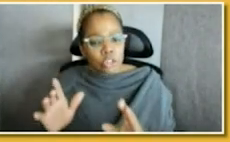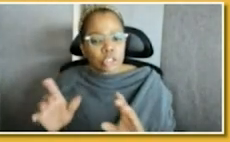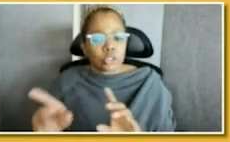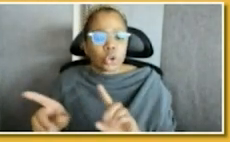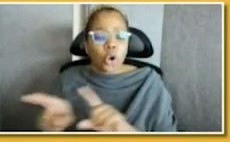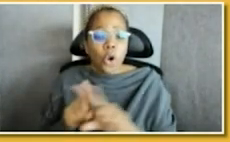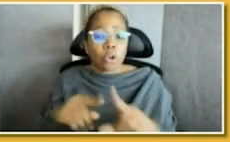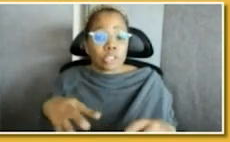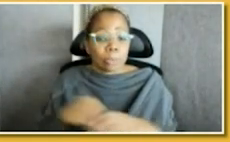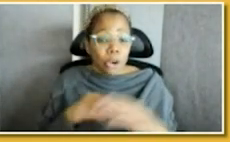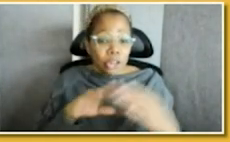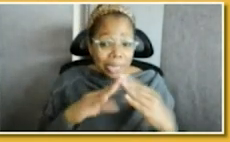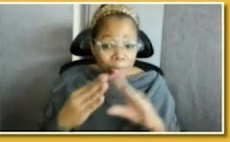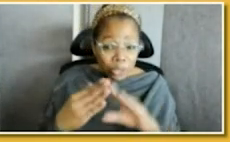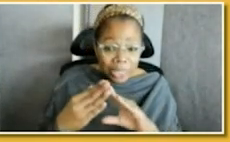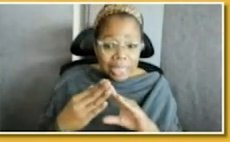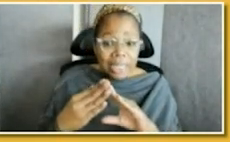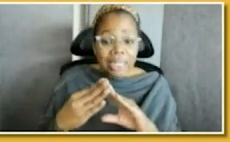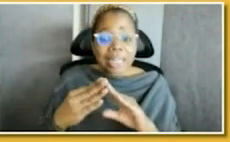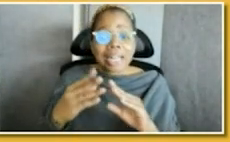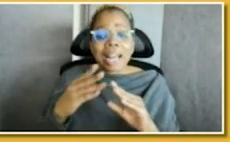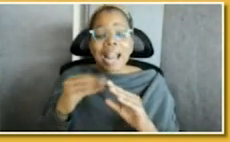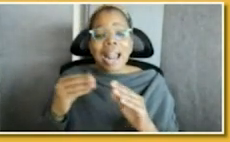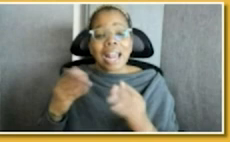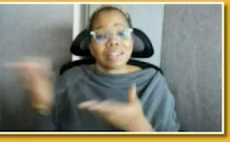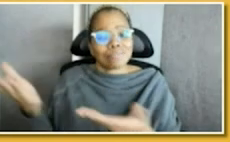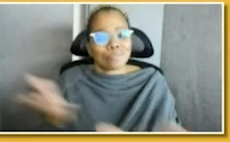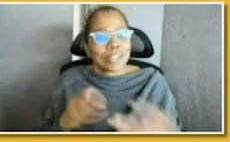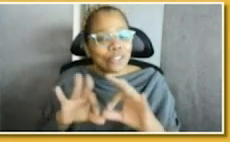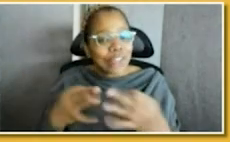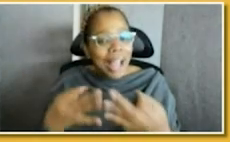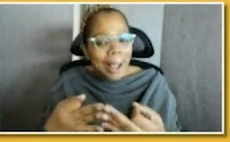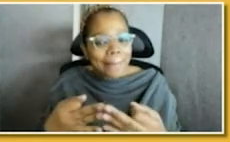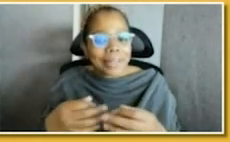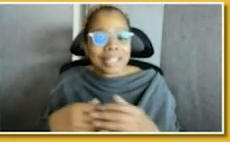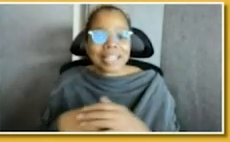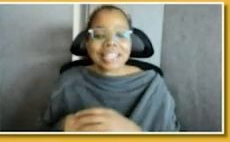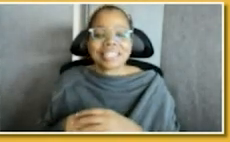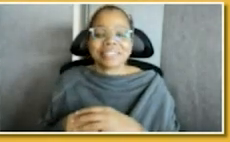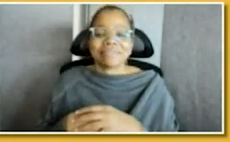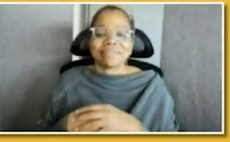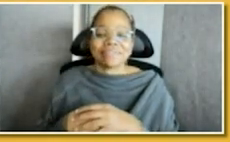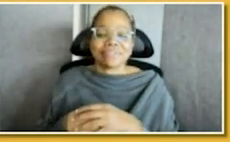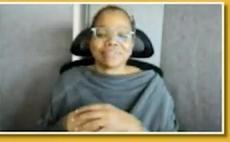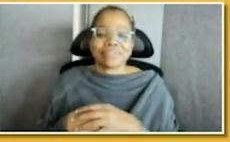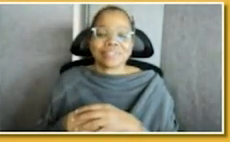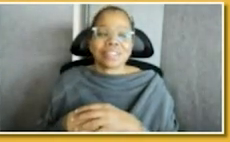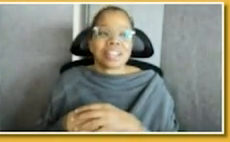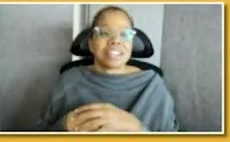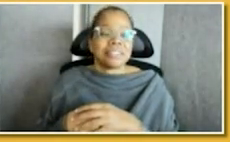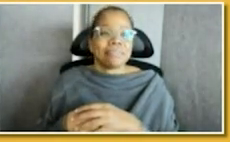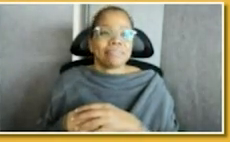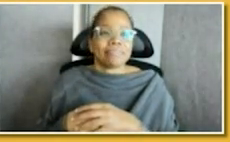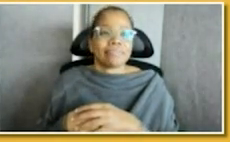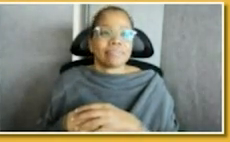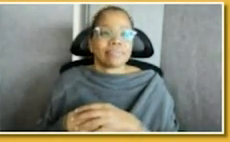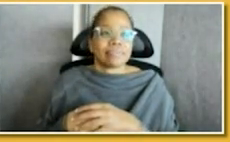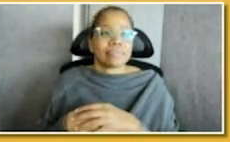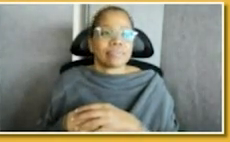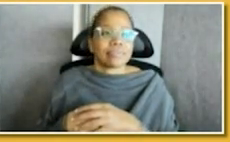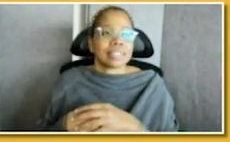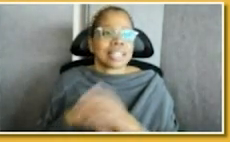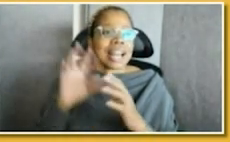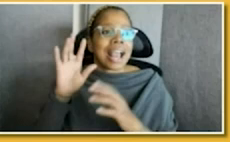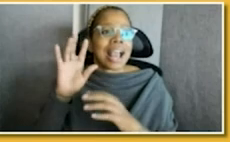and, you know, bring your family, you know, get your family involved, because this is where, you know, that camaraderie and